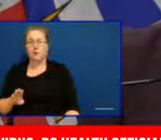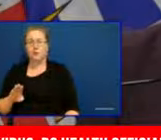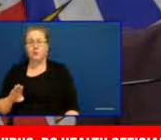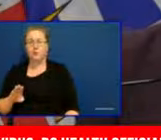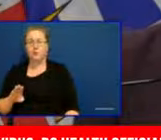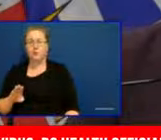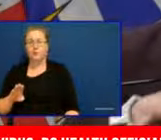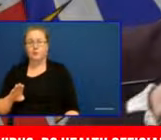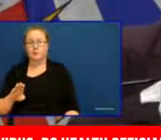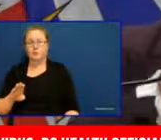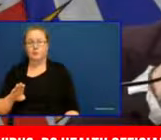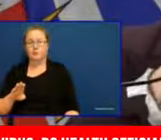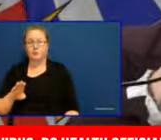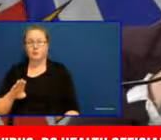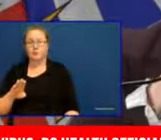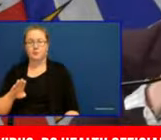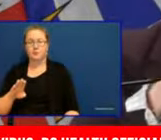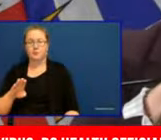really it was